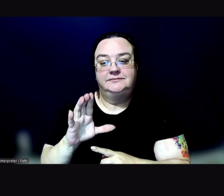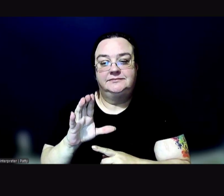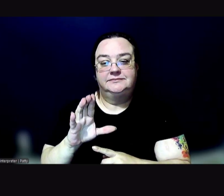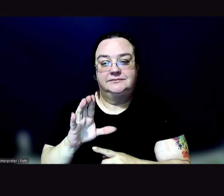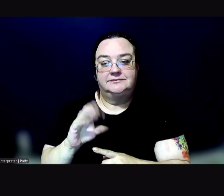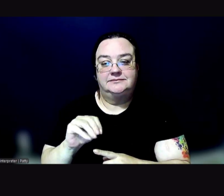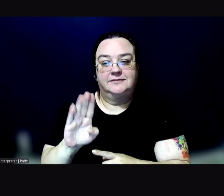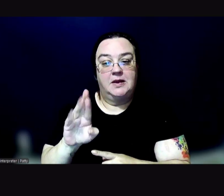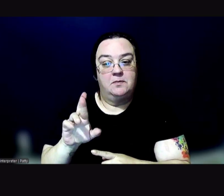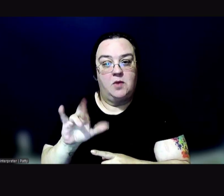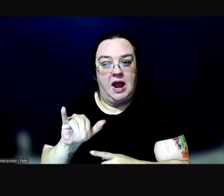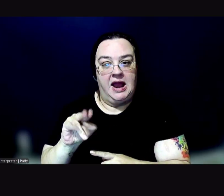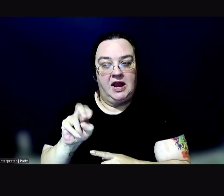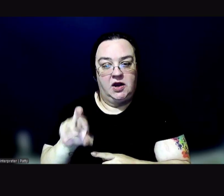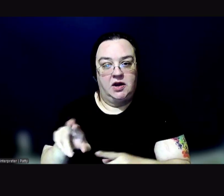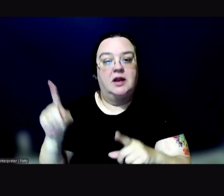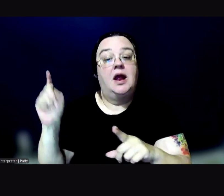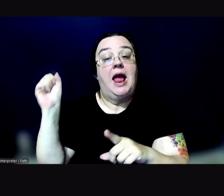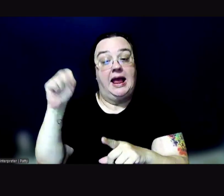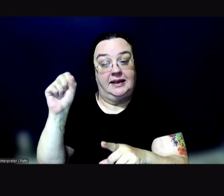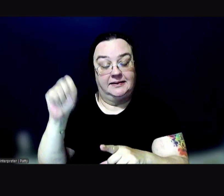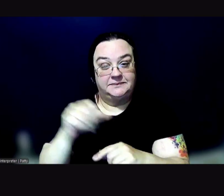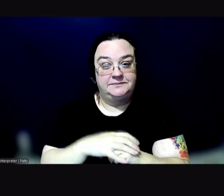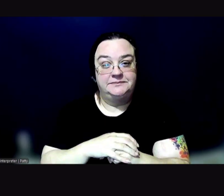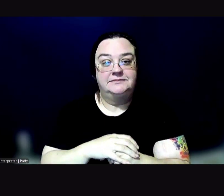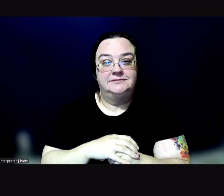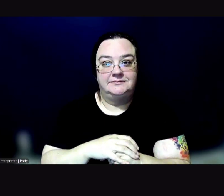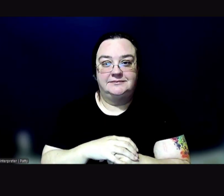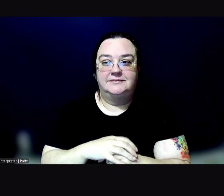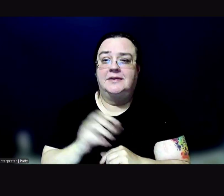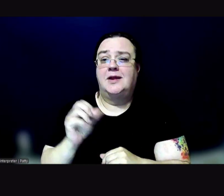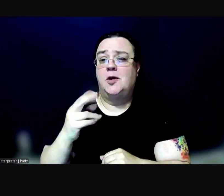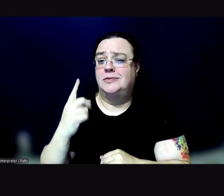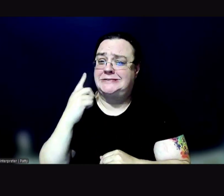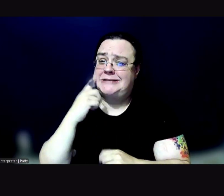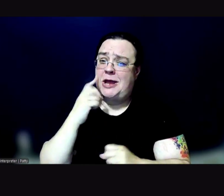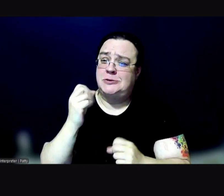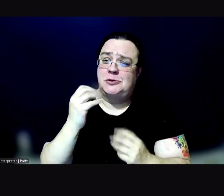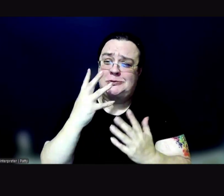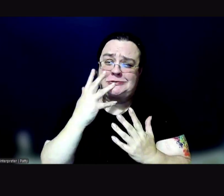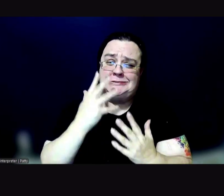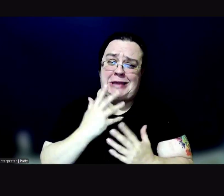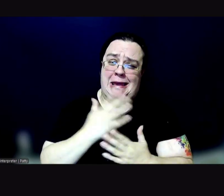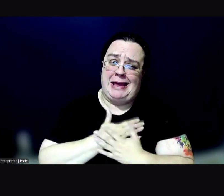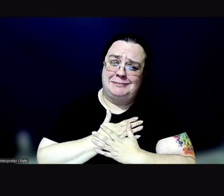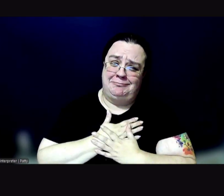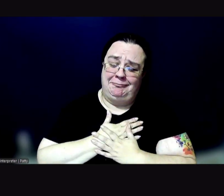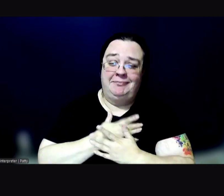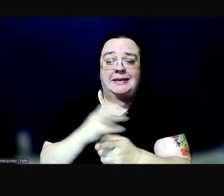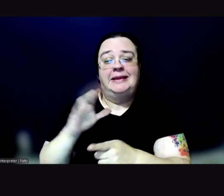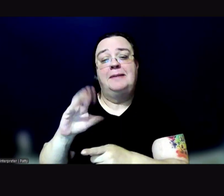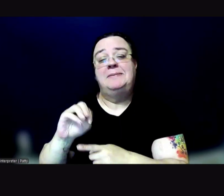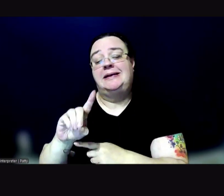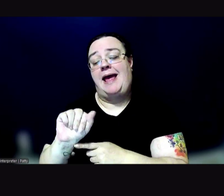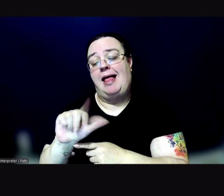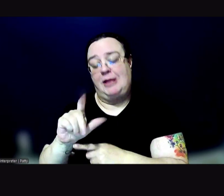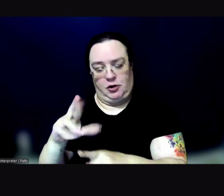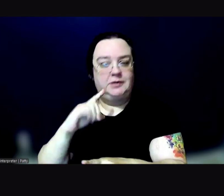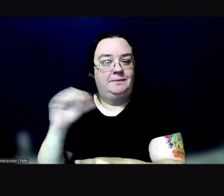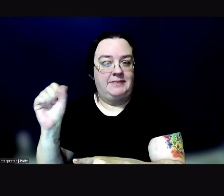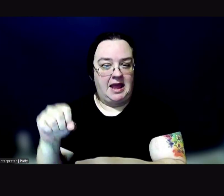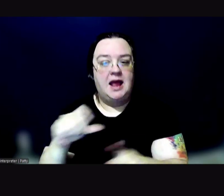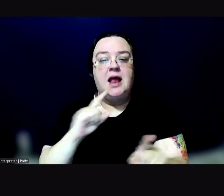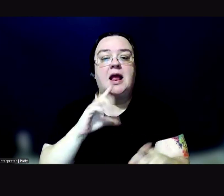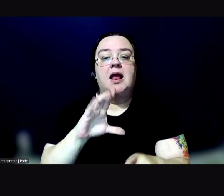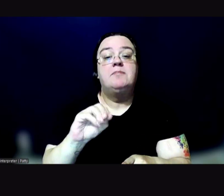Councilmember Briner. Aye. Oh, that's so sad sounding. Councilmember Gallagher, Aye.